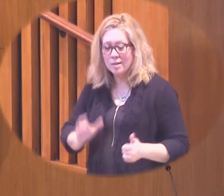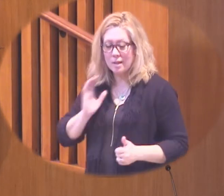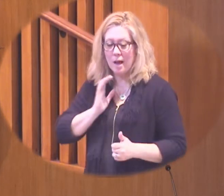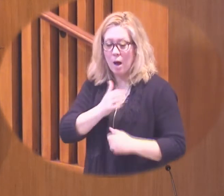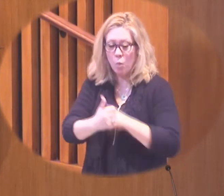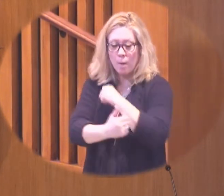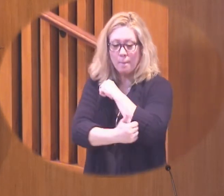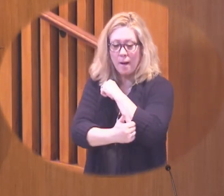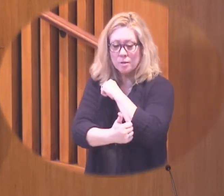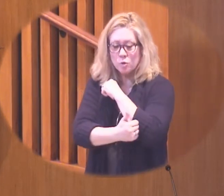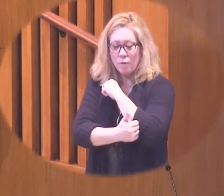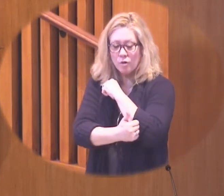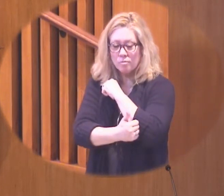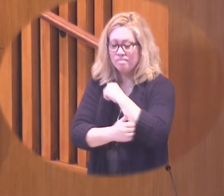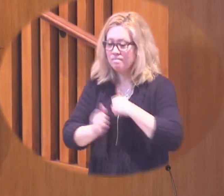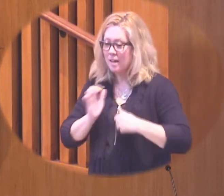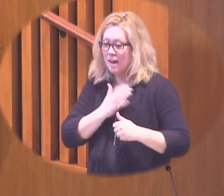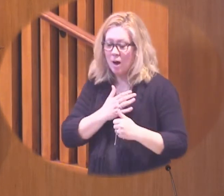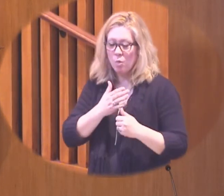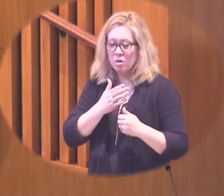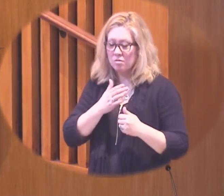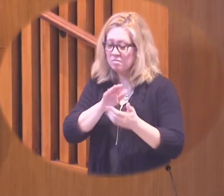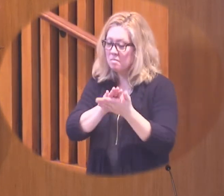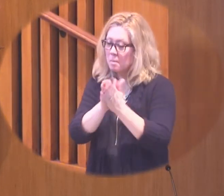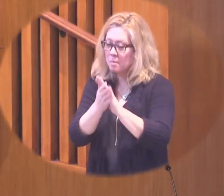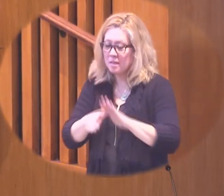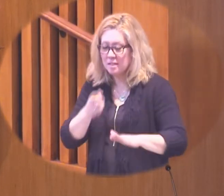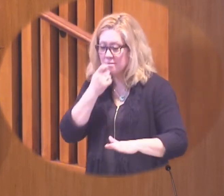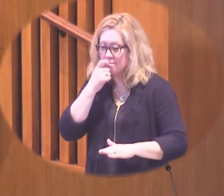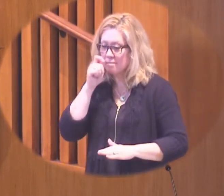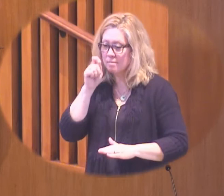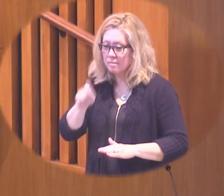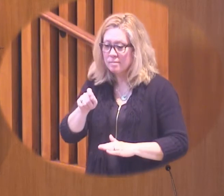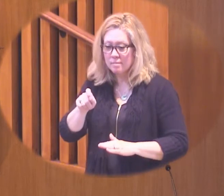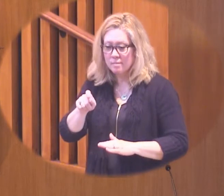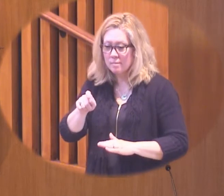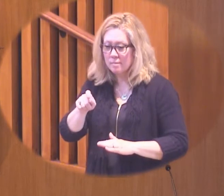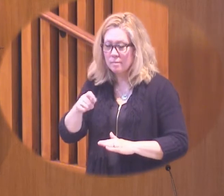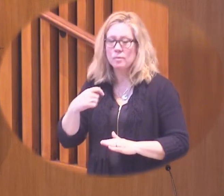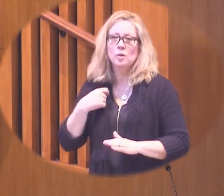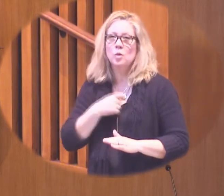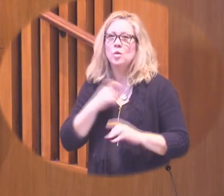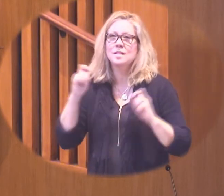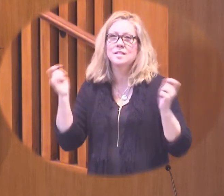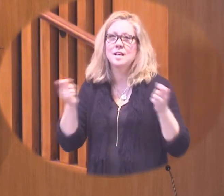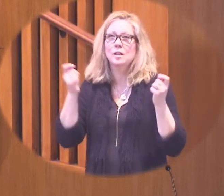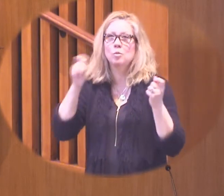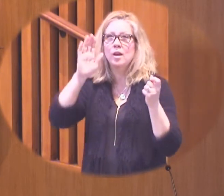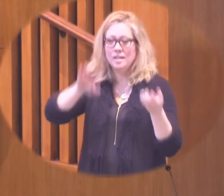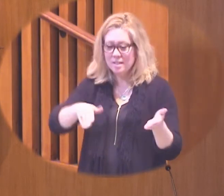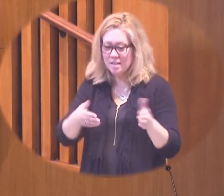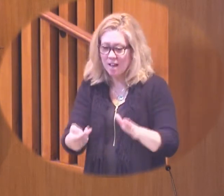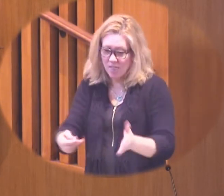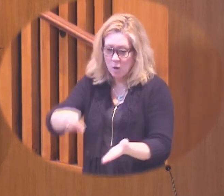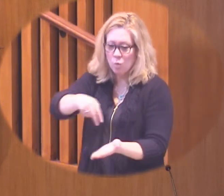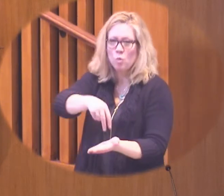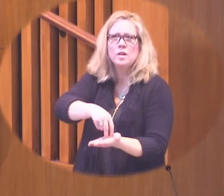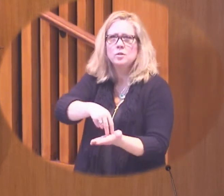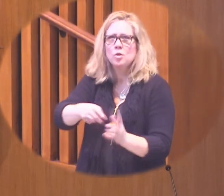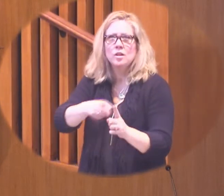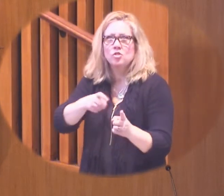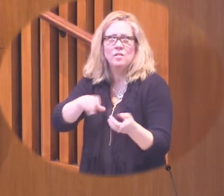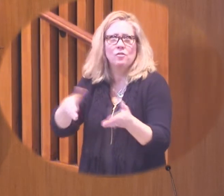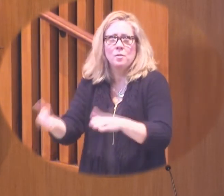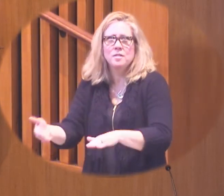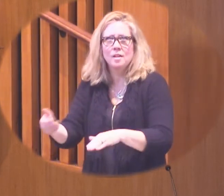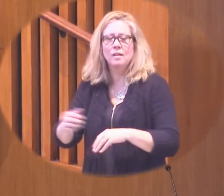Passover and our surest peace, we celebrate his death and his resurrection from the dead.